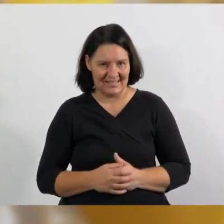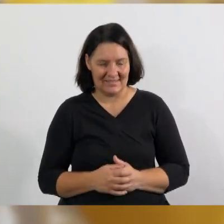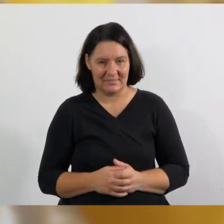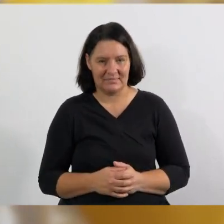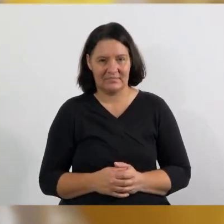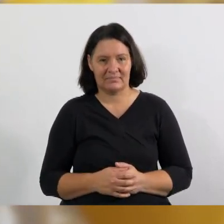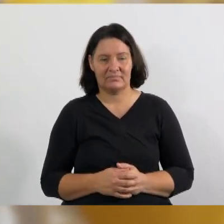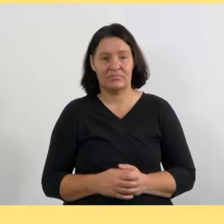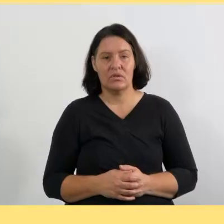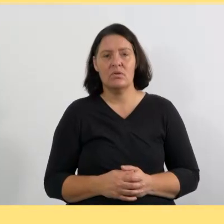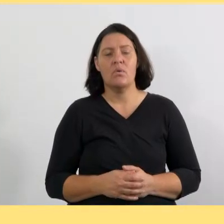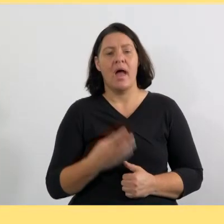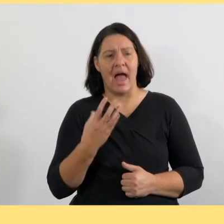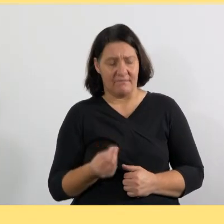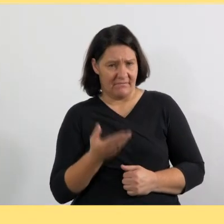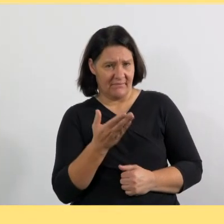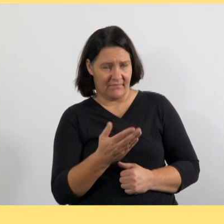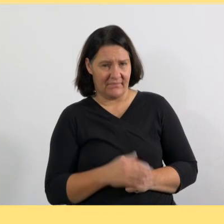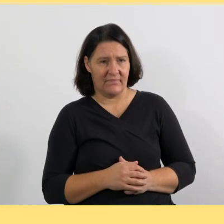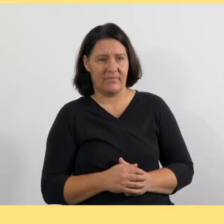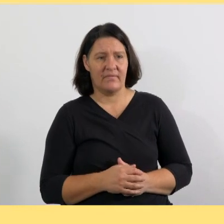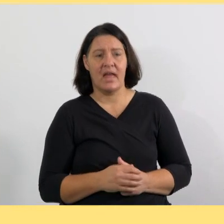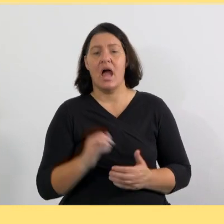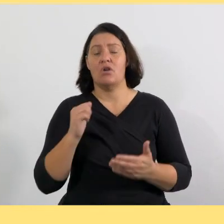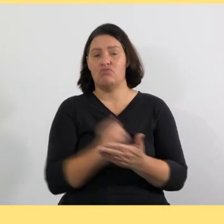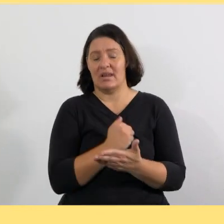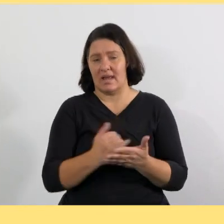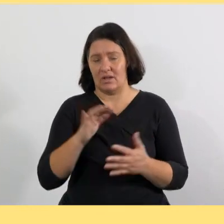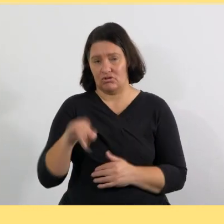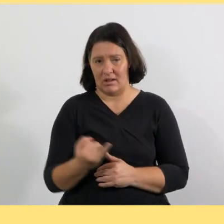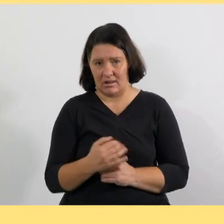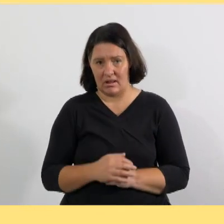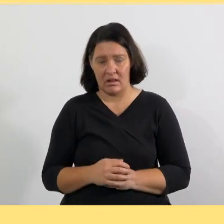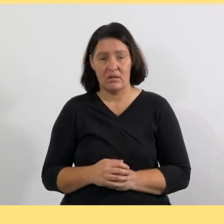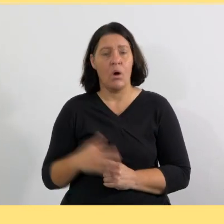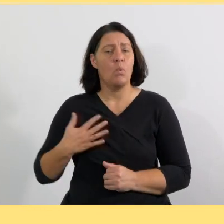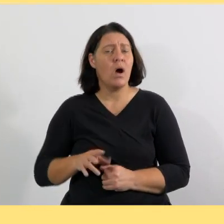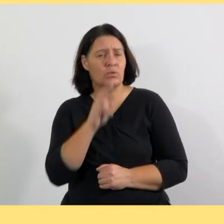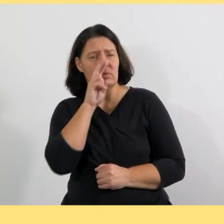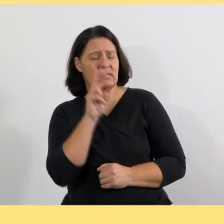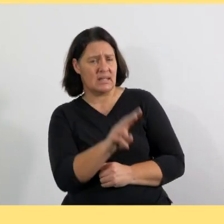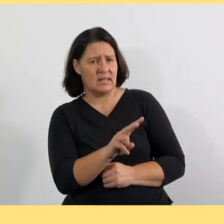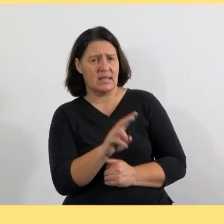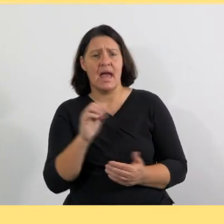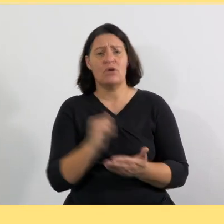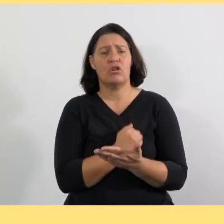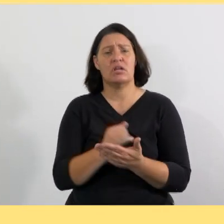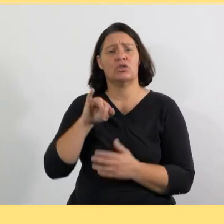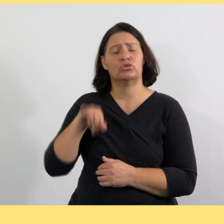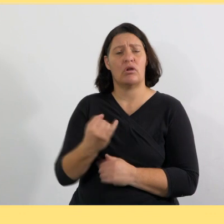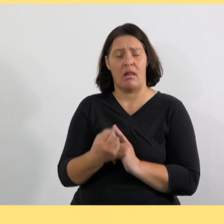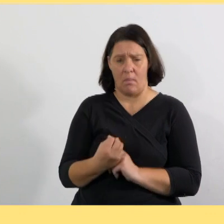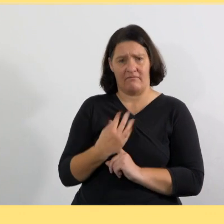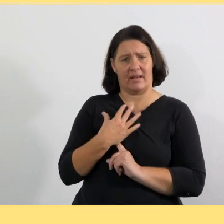start. We have with us here the creditors journal. We want now to see how does the